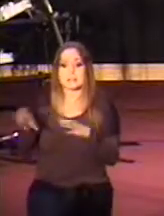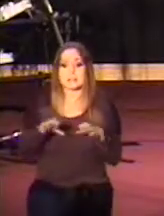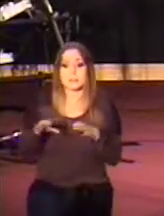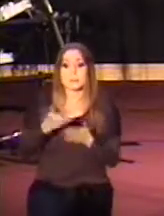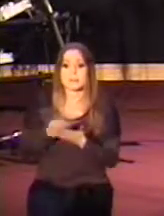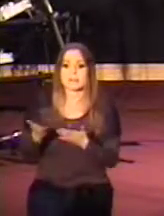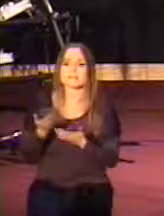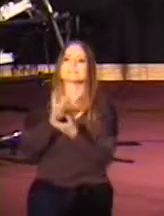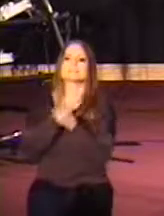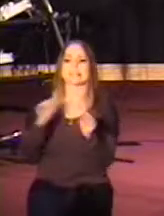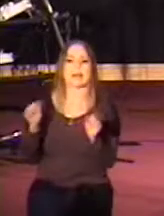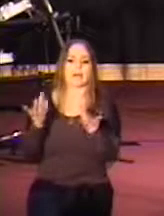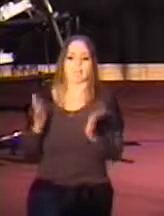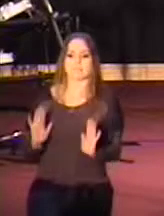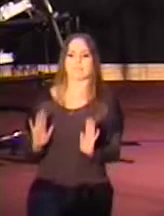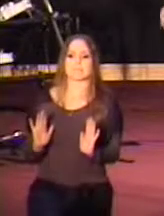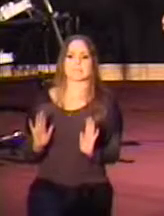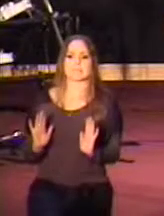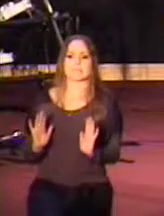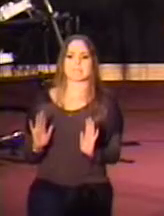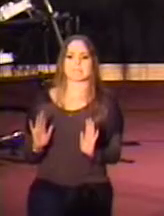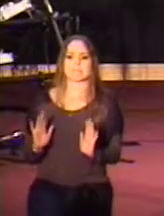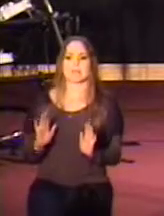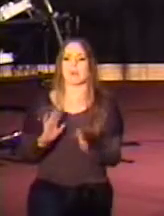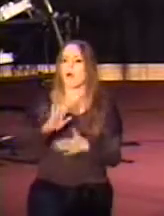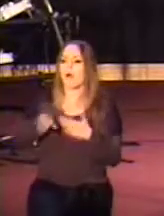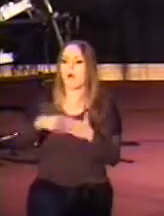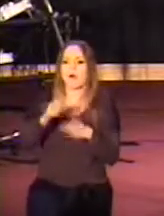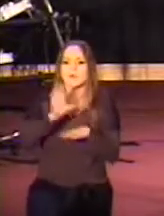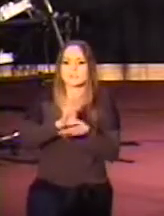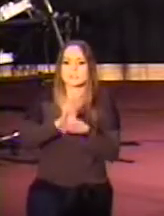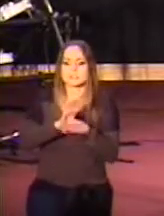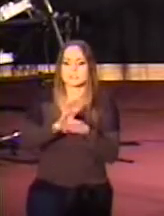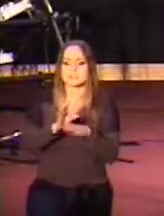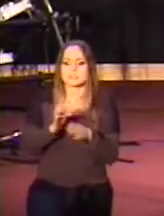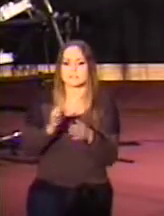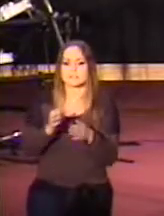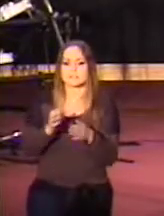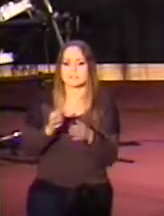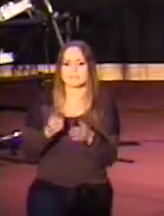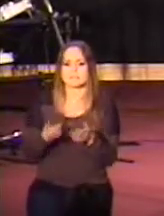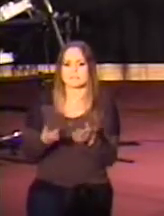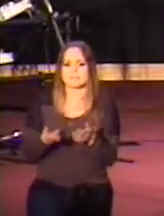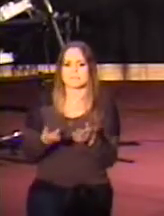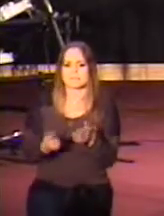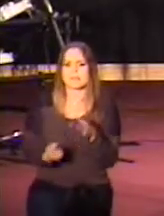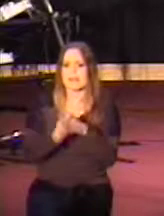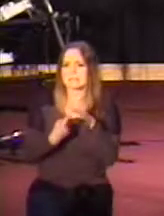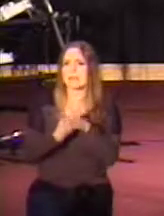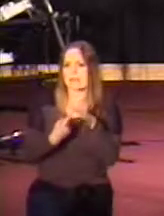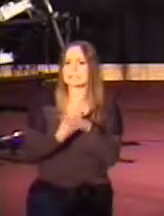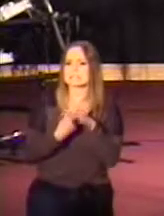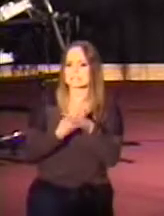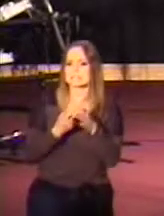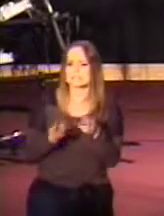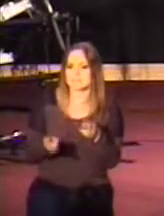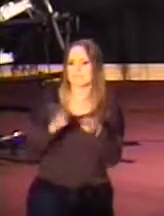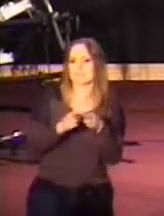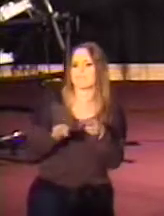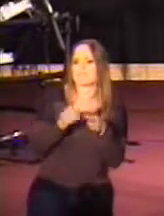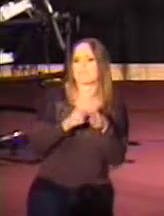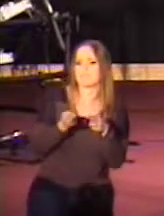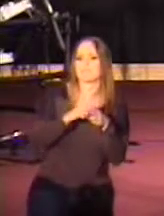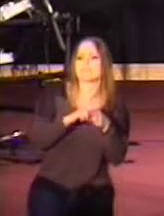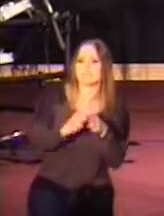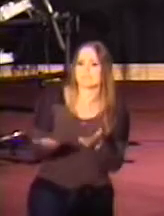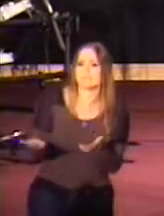saved. If I can just keep up all the church attendance, if I can come on Wednesday night, Sunday morning, Sunday night, small group, as long as I do these things and